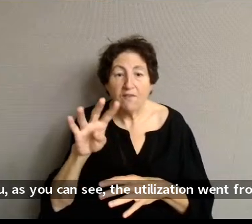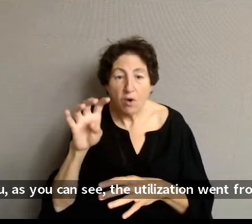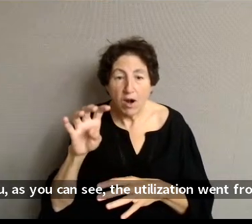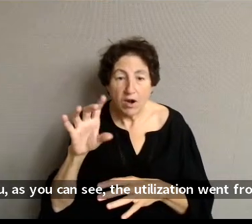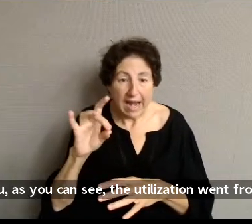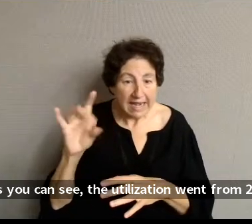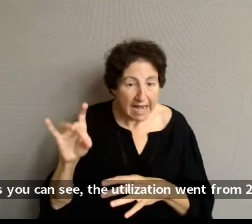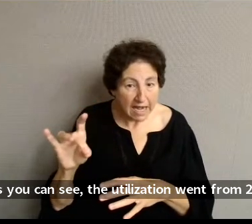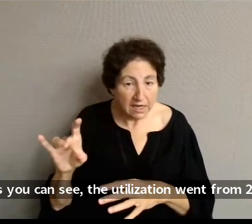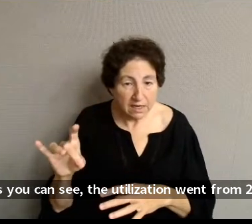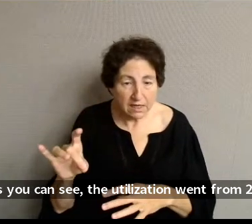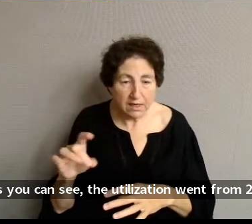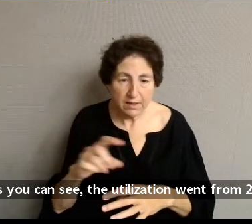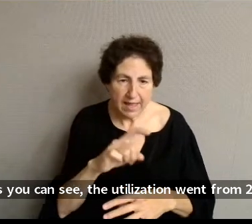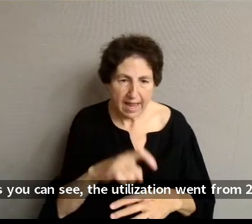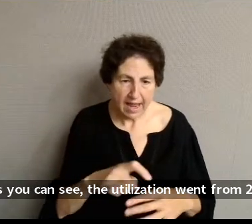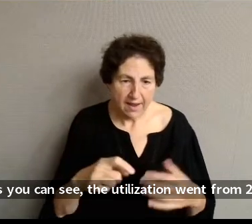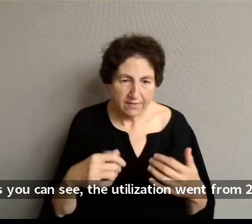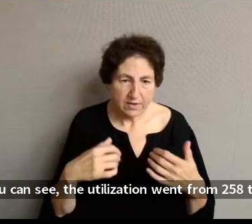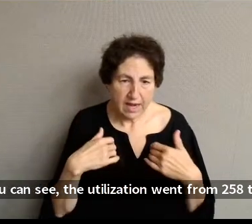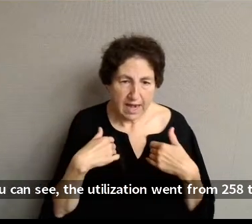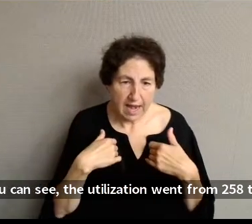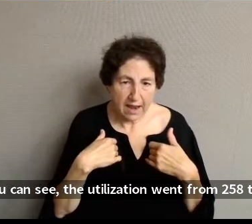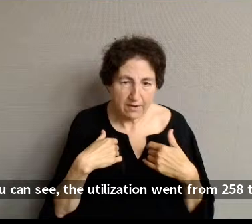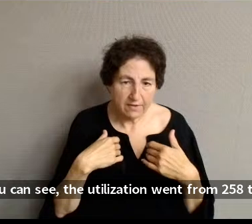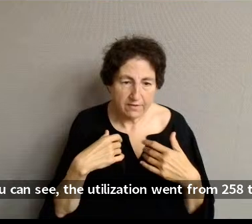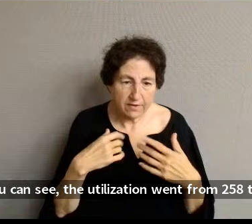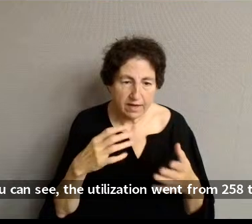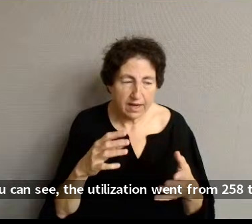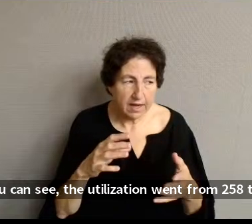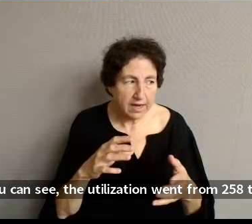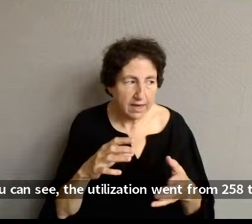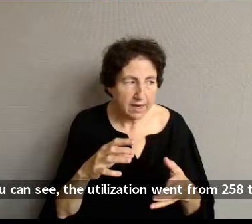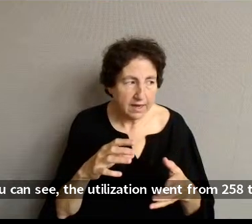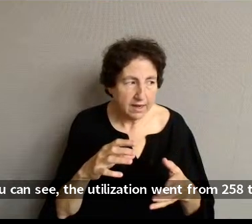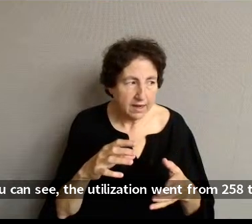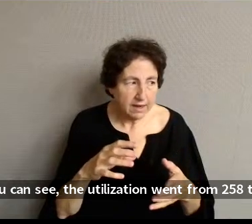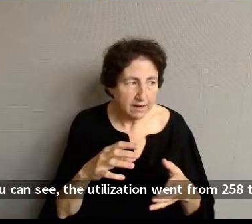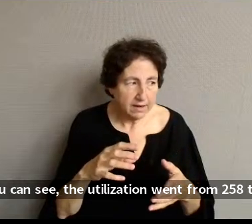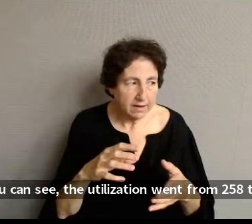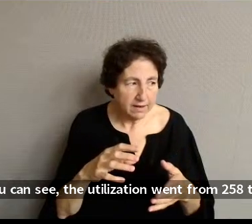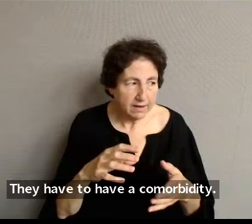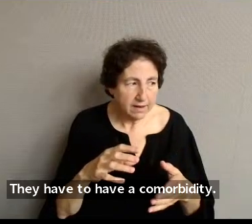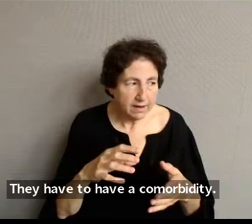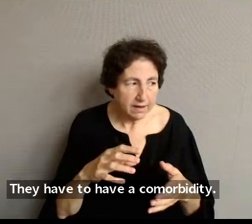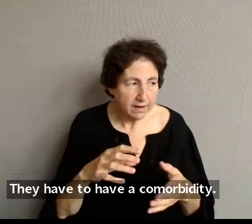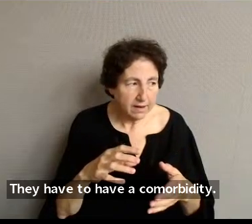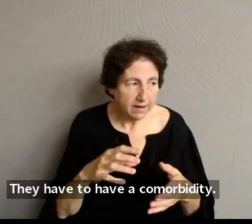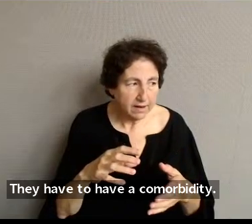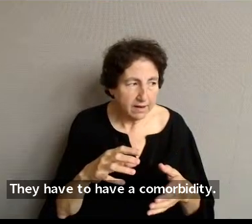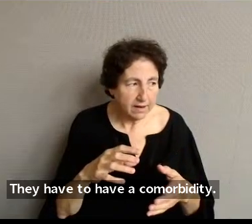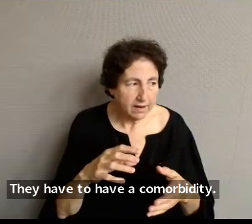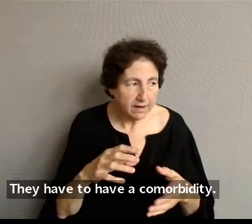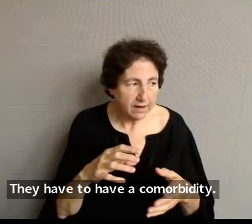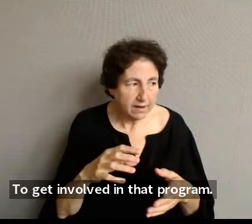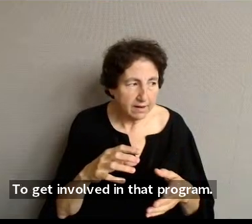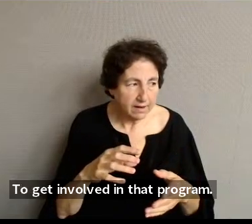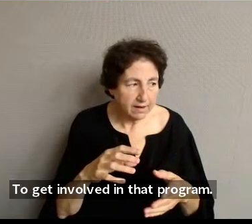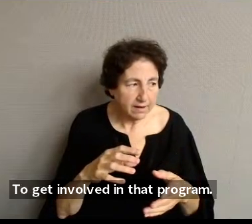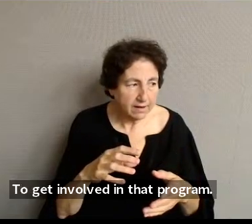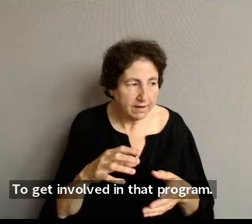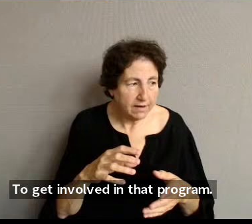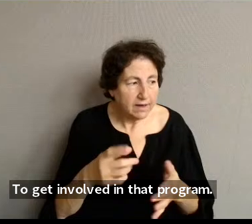that, they have to have a comorbidity to get involved in that program? They do not.